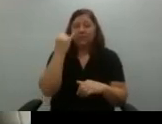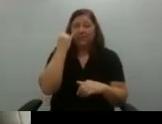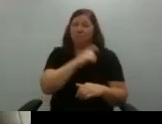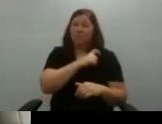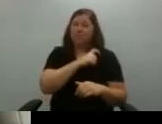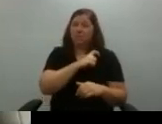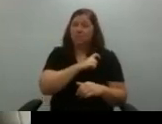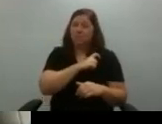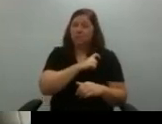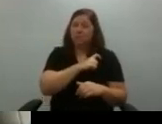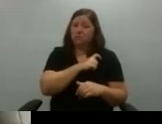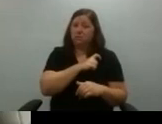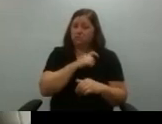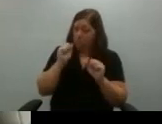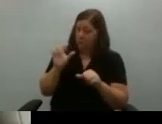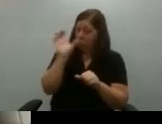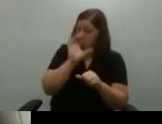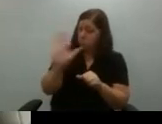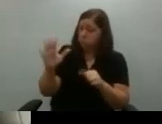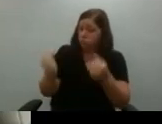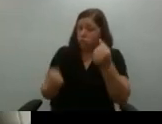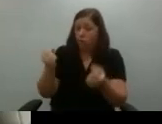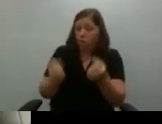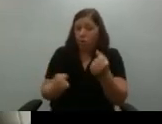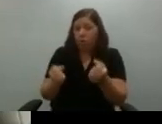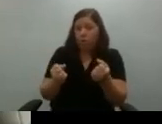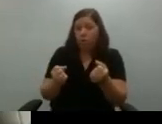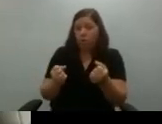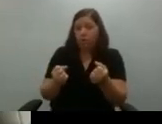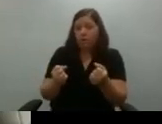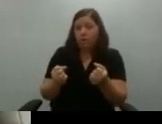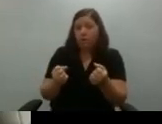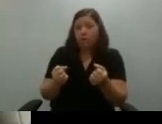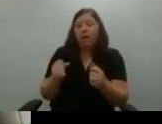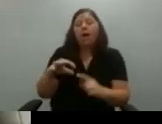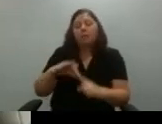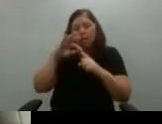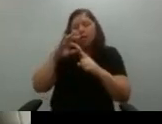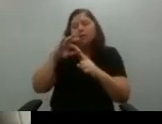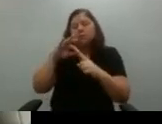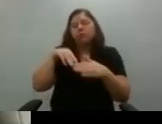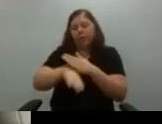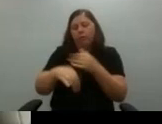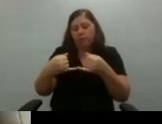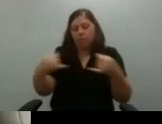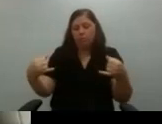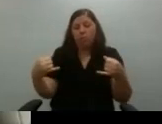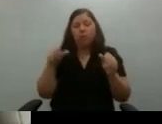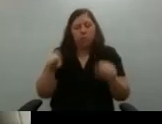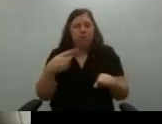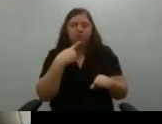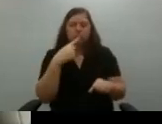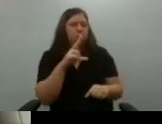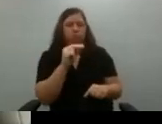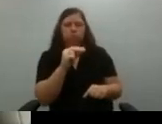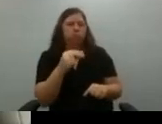or she can search your car, unless you're at a border or a checkpoint, you can say, no, I do not consent